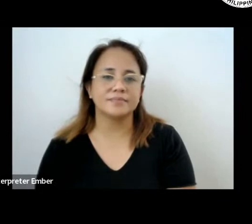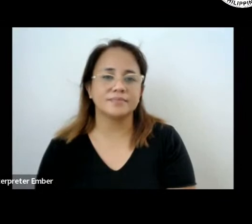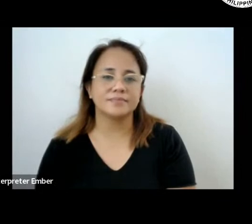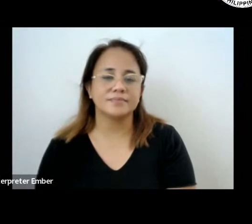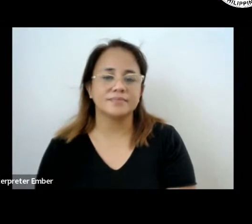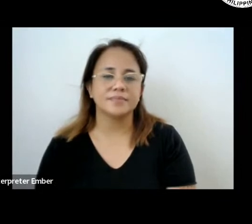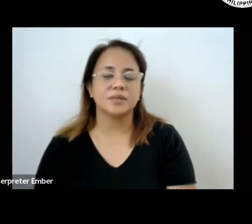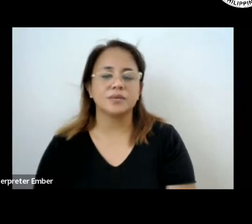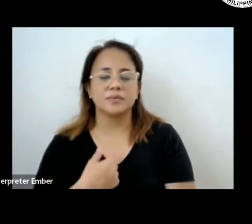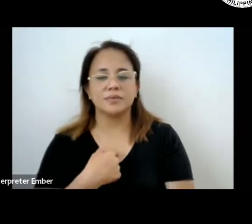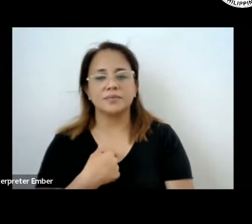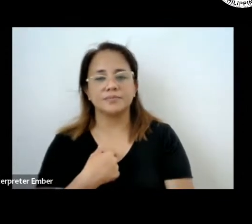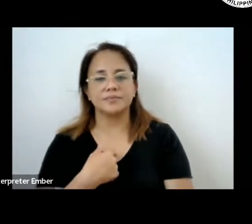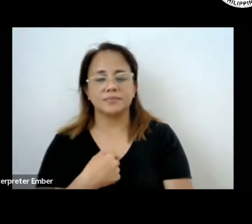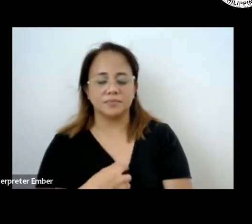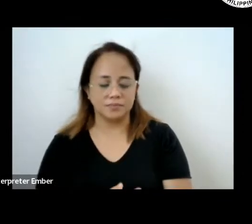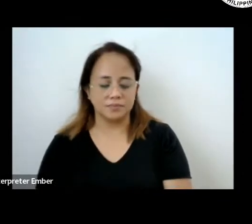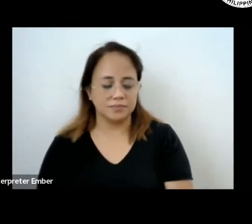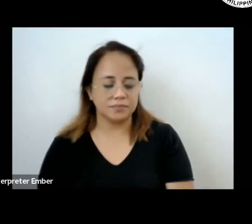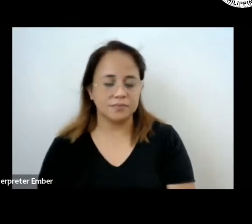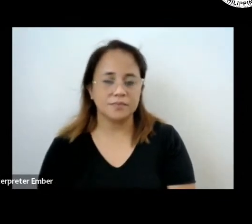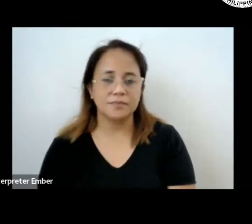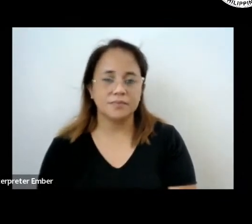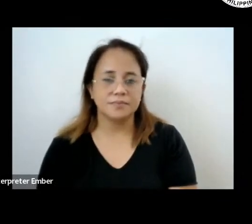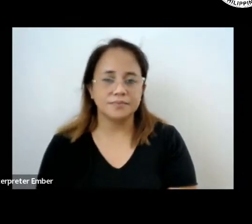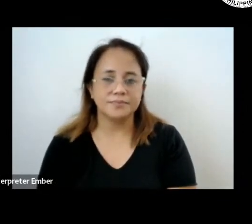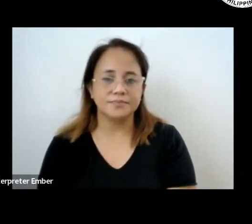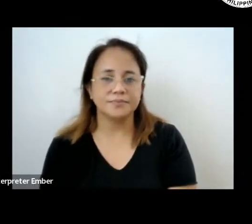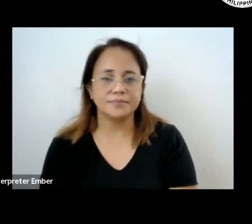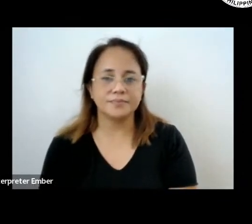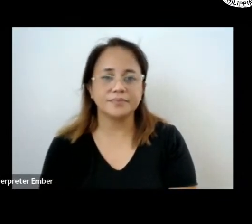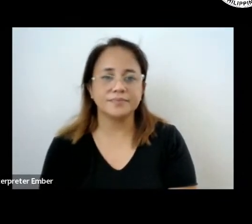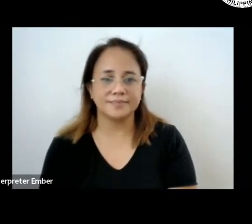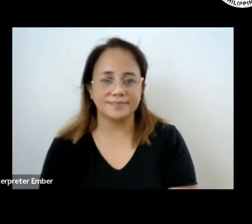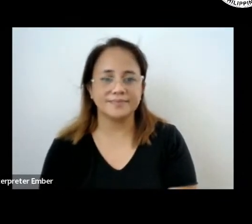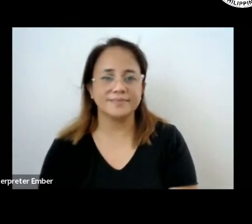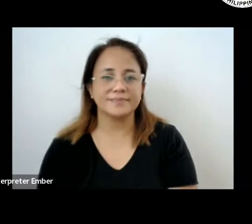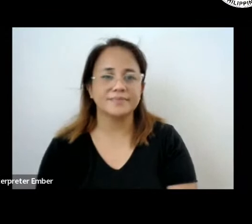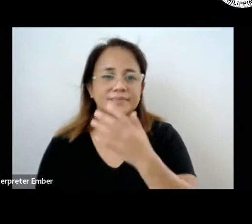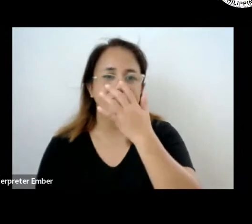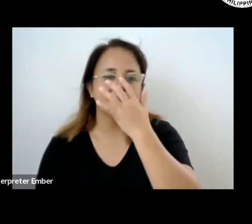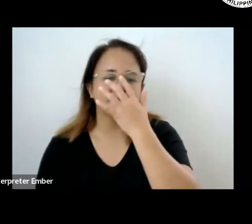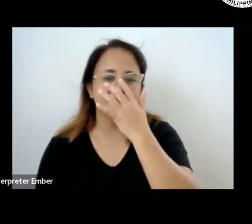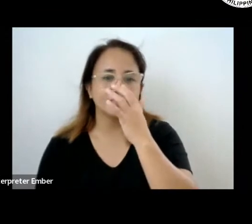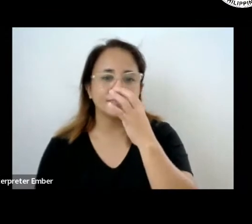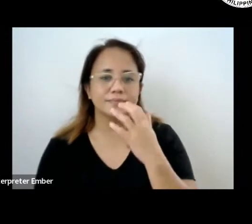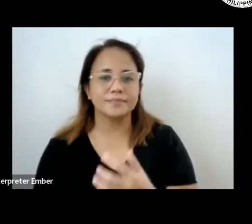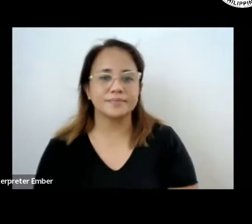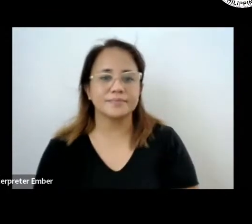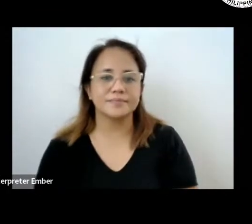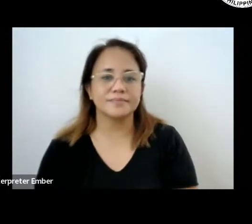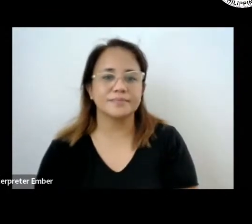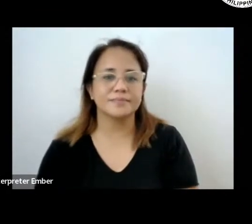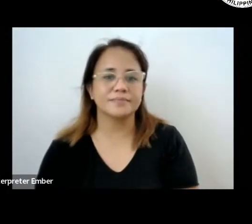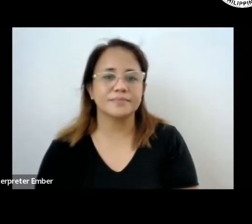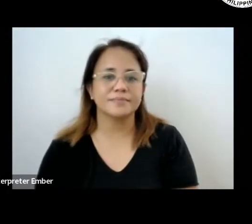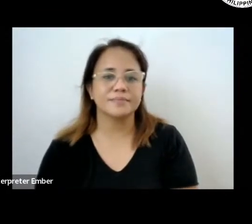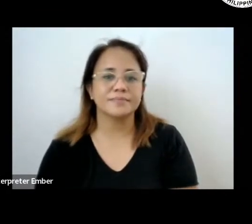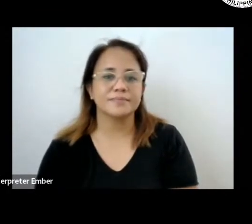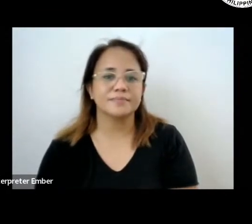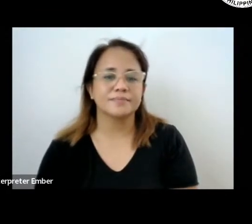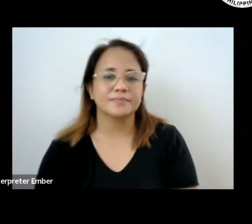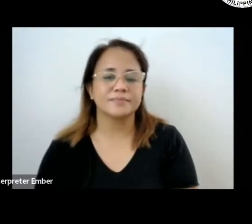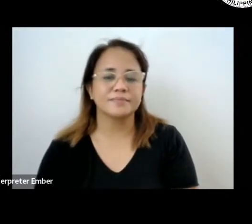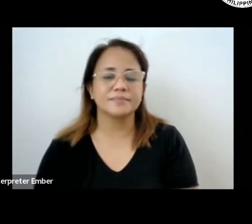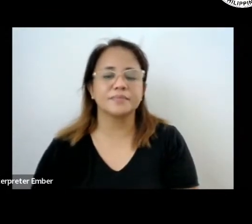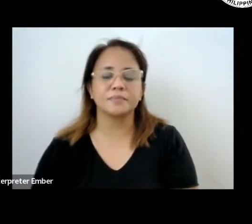members of the committee, and to our authors, Representative Franz Castro and Honorable Stella Kimbo. On